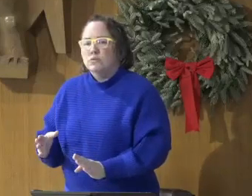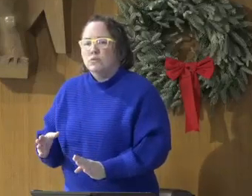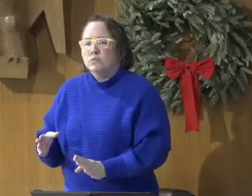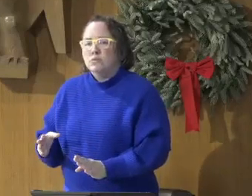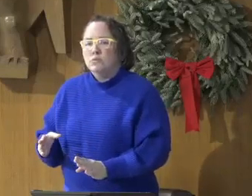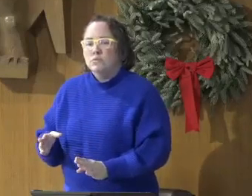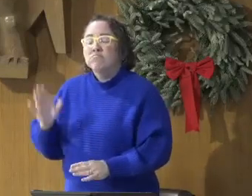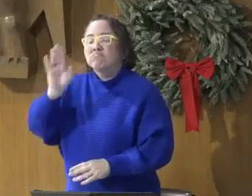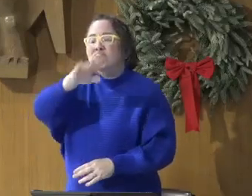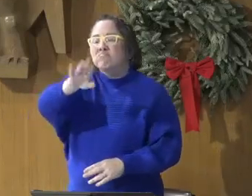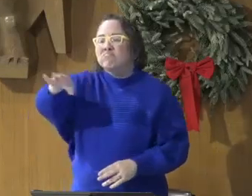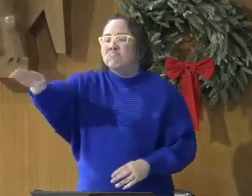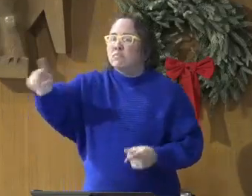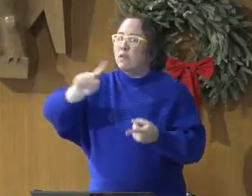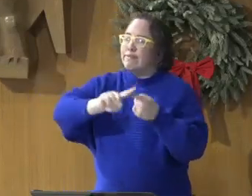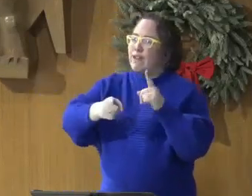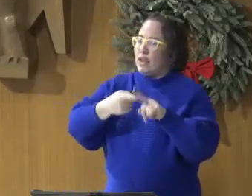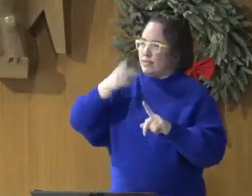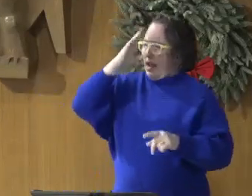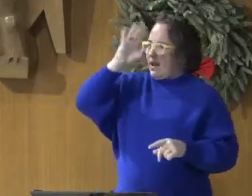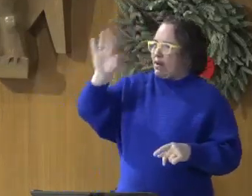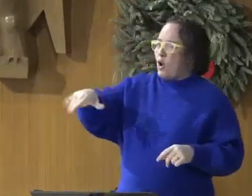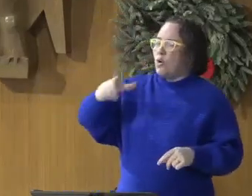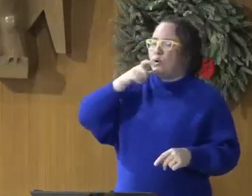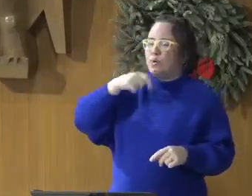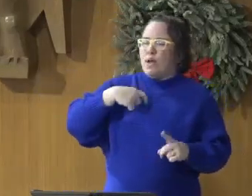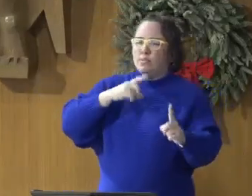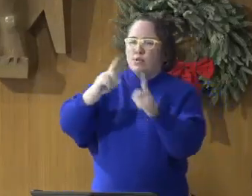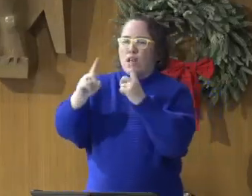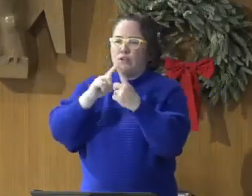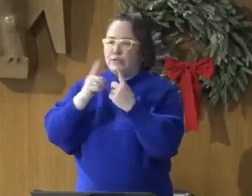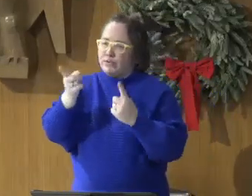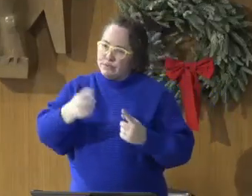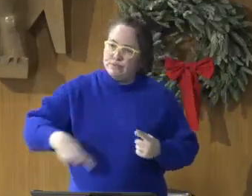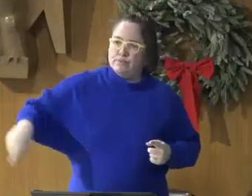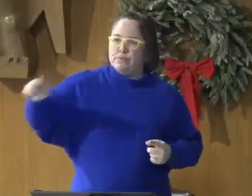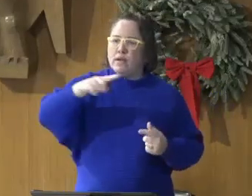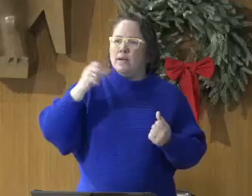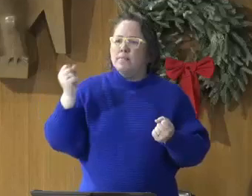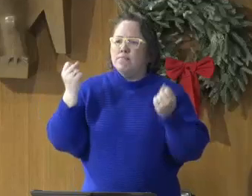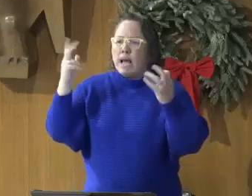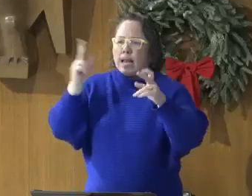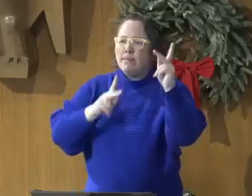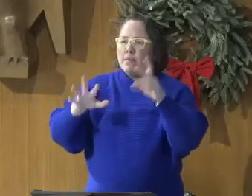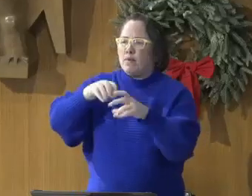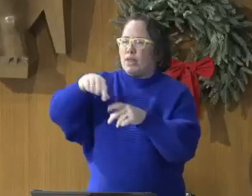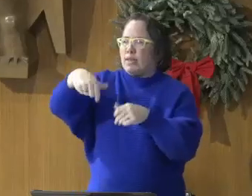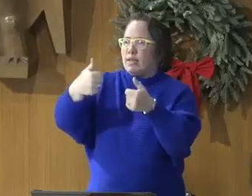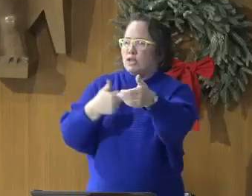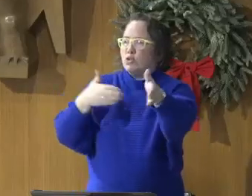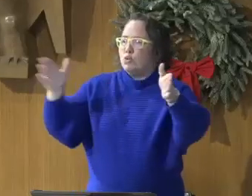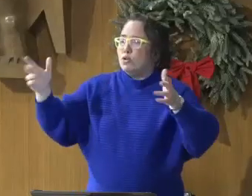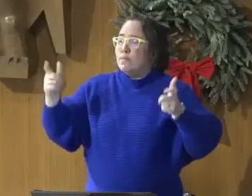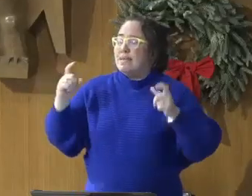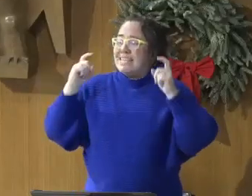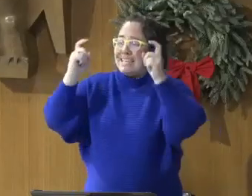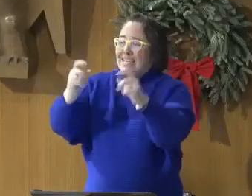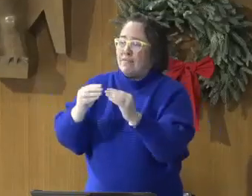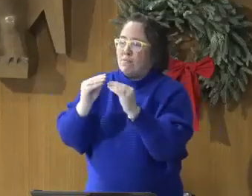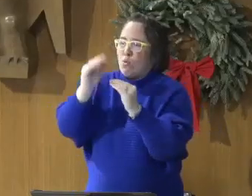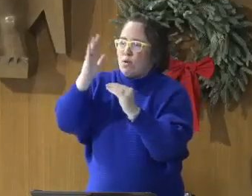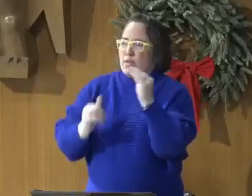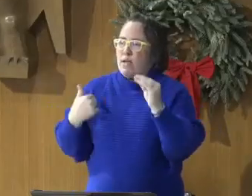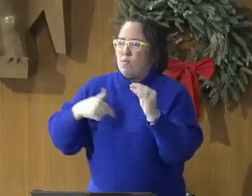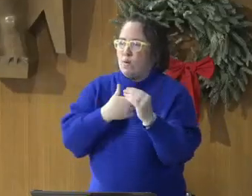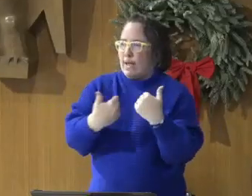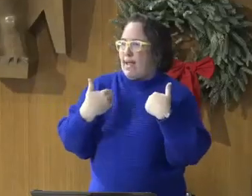Friends, I know who I'm speaking to here, and I know that many of us in this room already give more than we have.